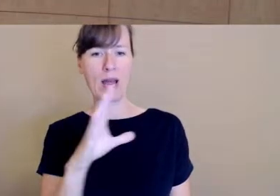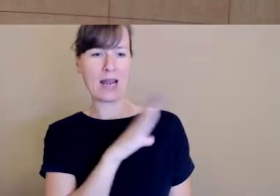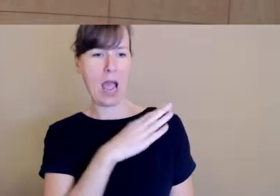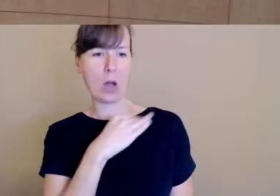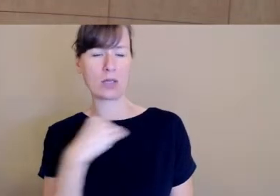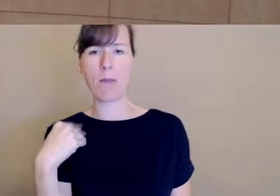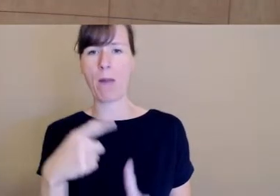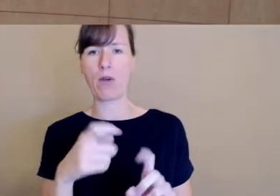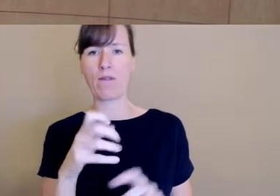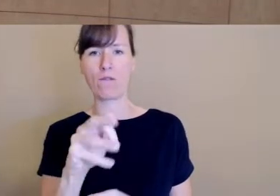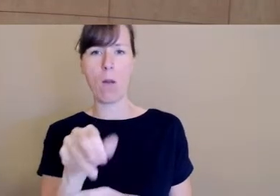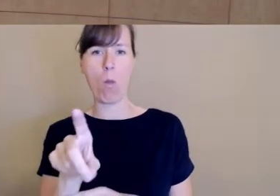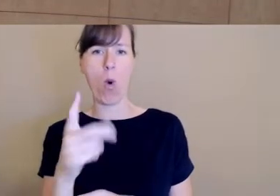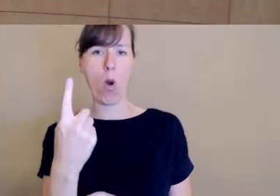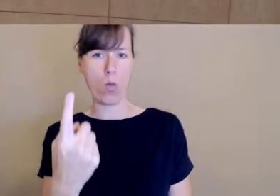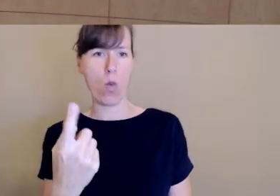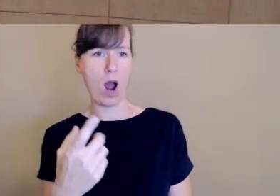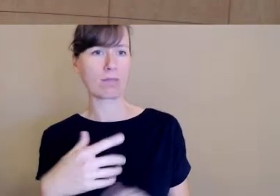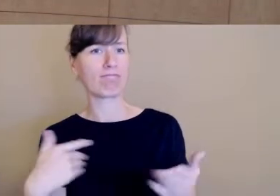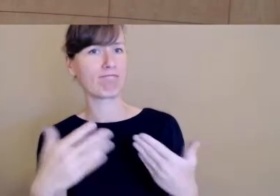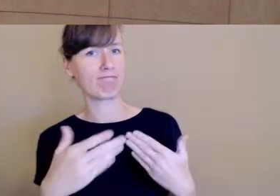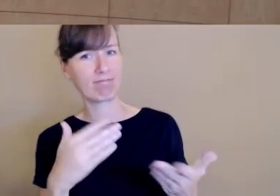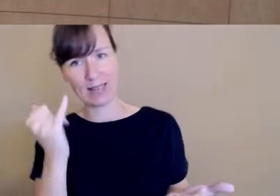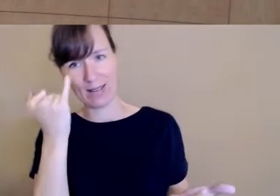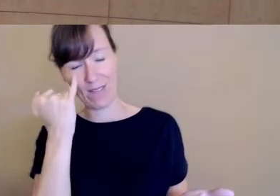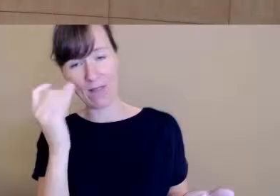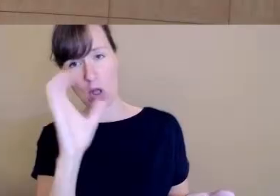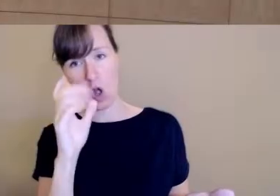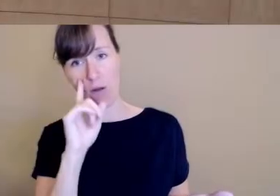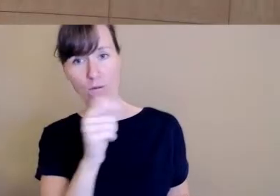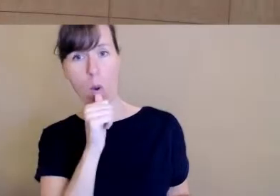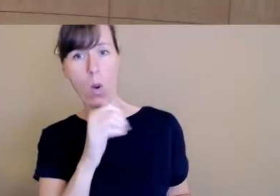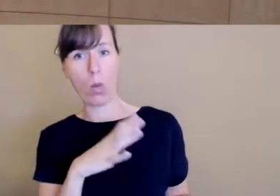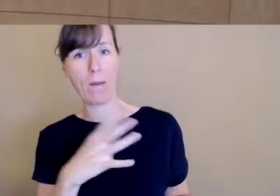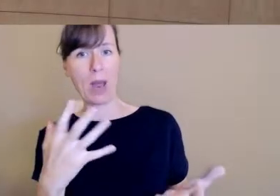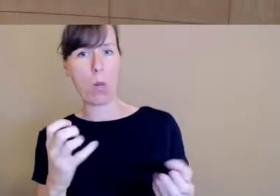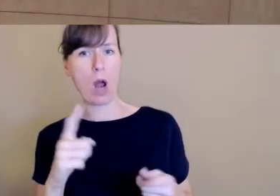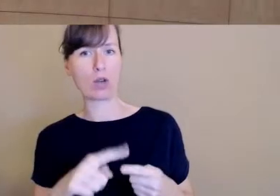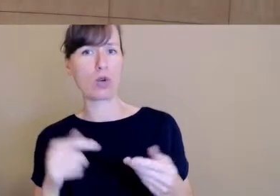Yes. Anyway, if we're looking for women, just wanted to throw that out there.